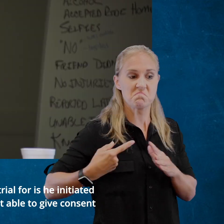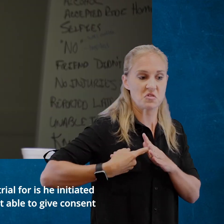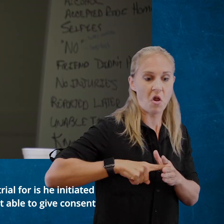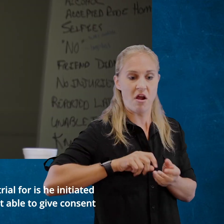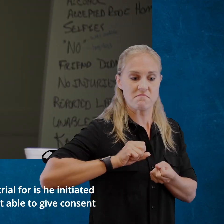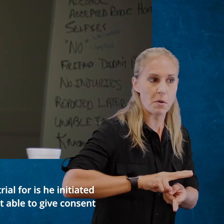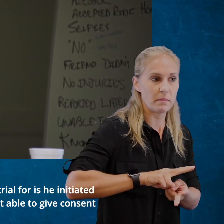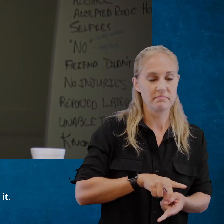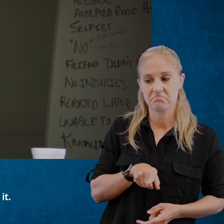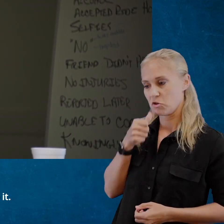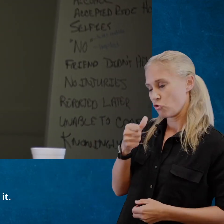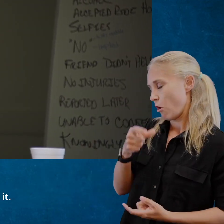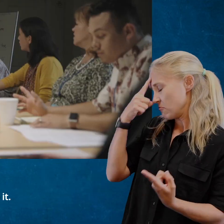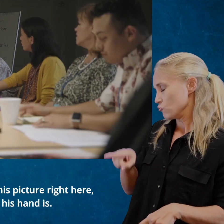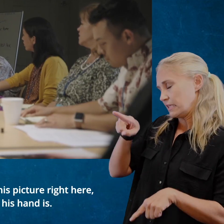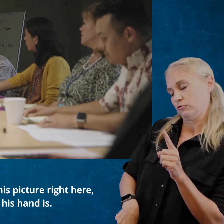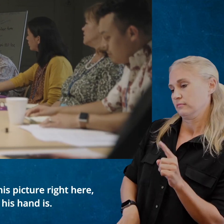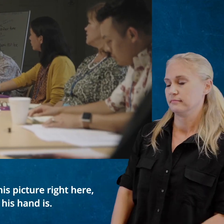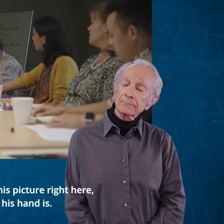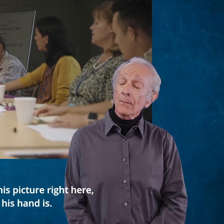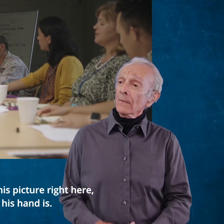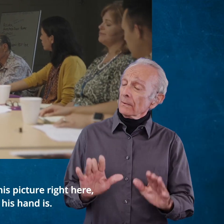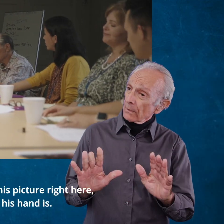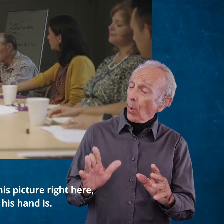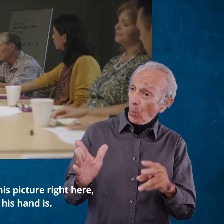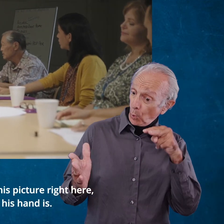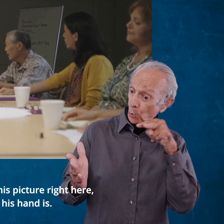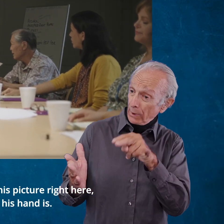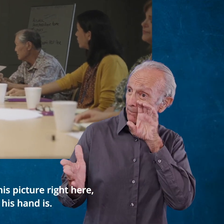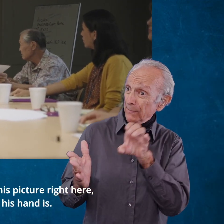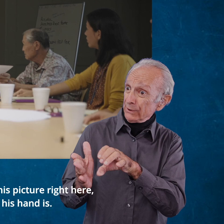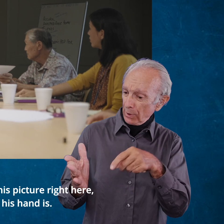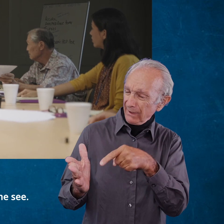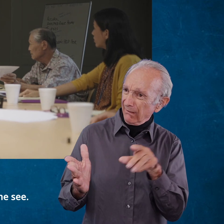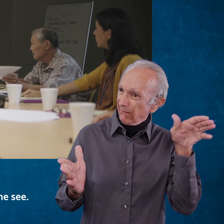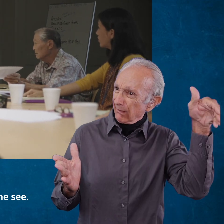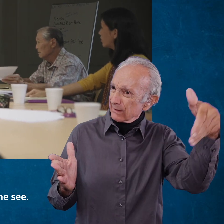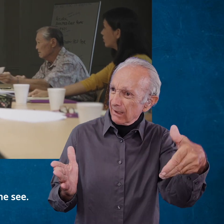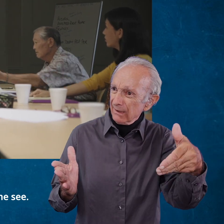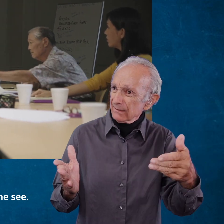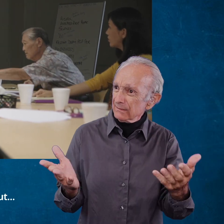not able to give consent to it. If you look at this picture right here, look where his hand is.